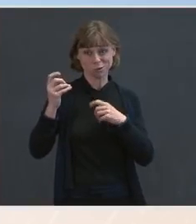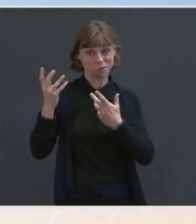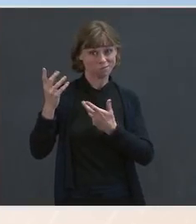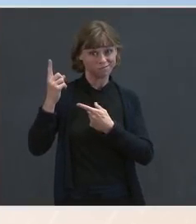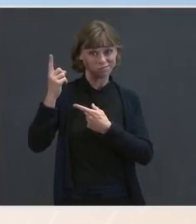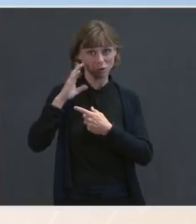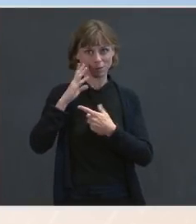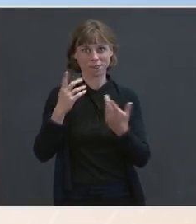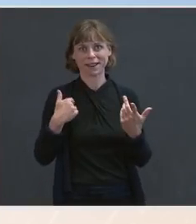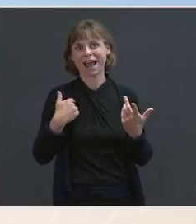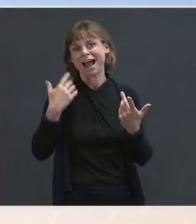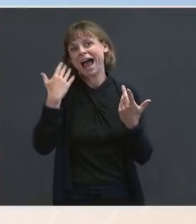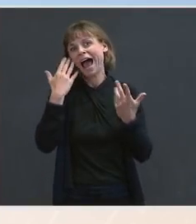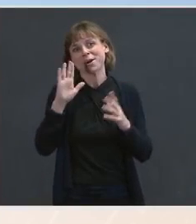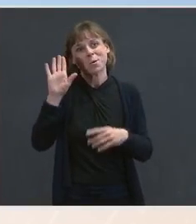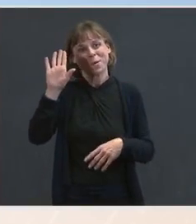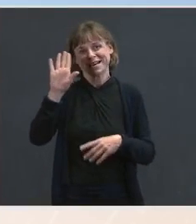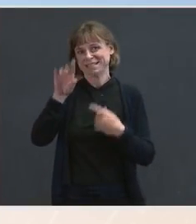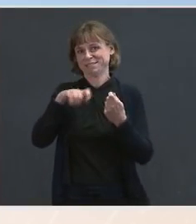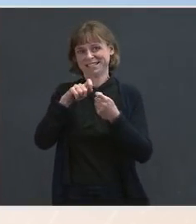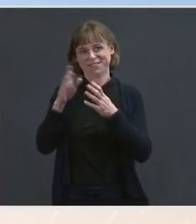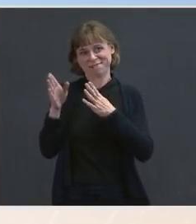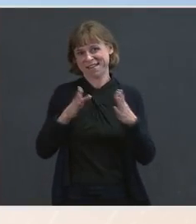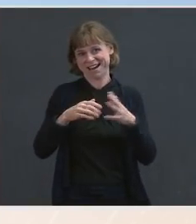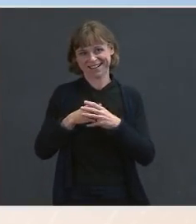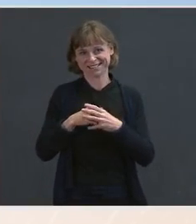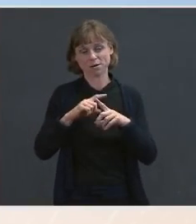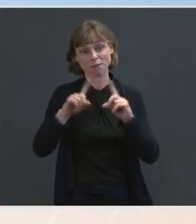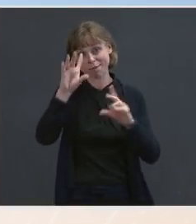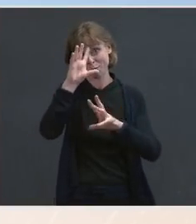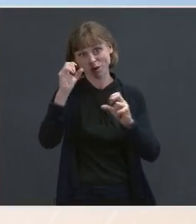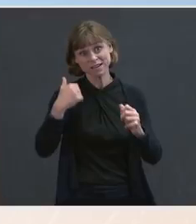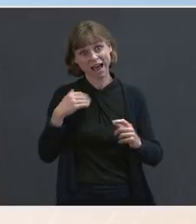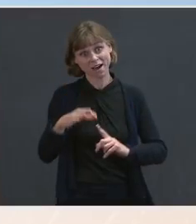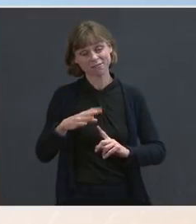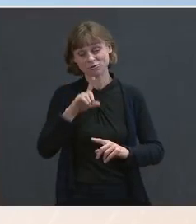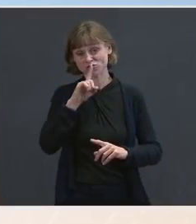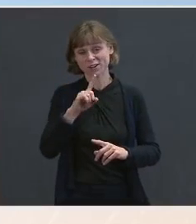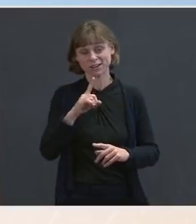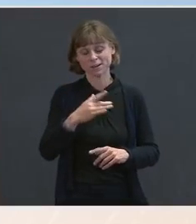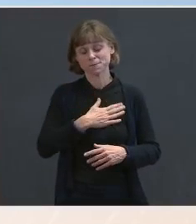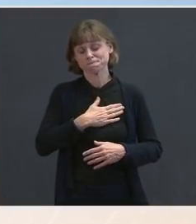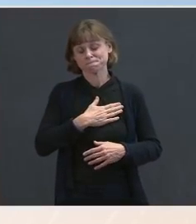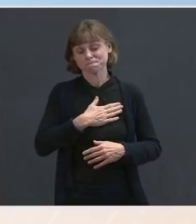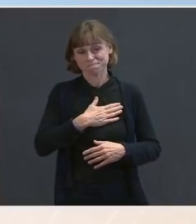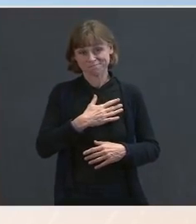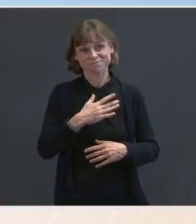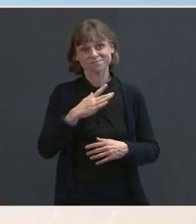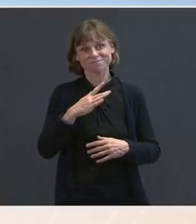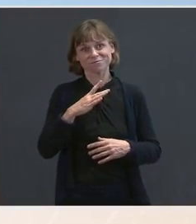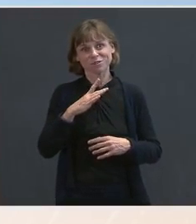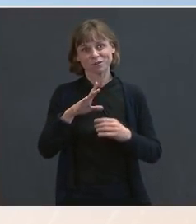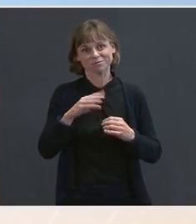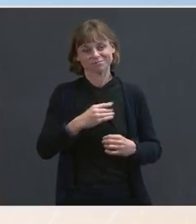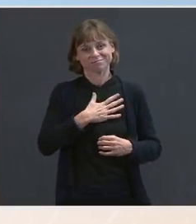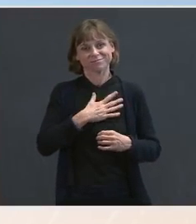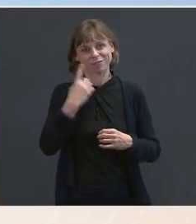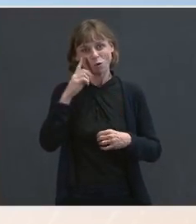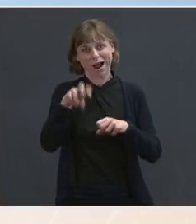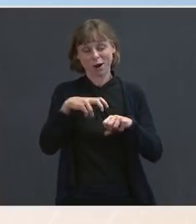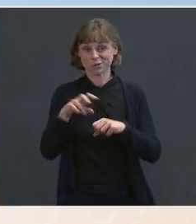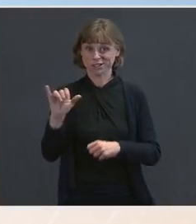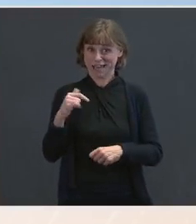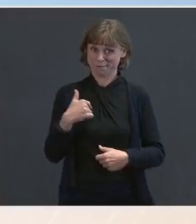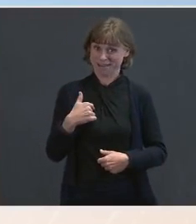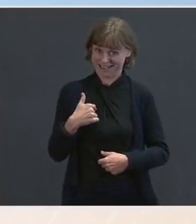have an update on specific plans, but the president has a special place in his heart for the Irish, as do I, and I